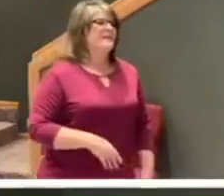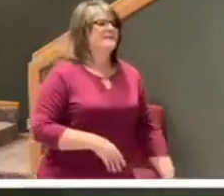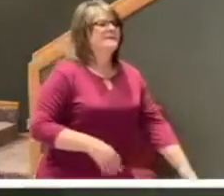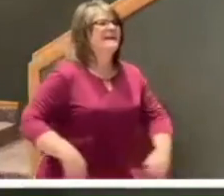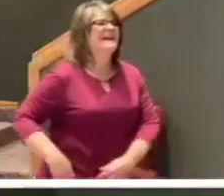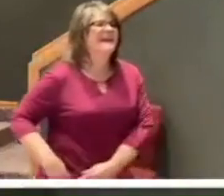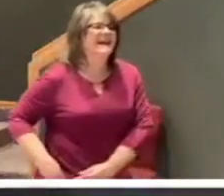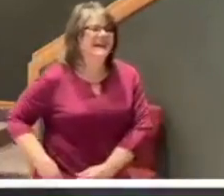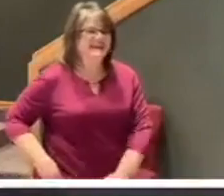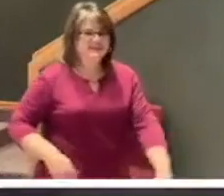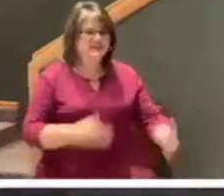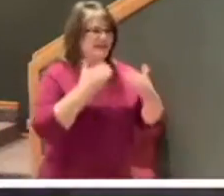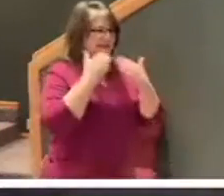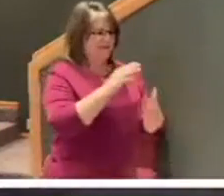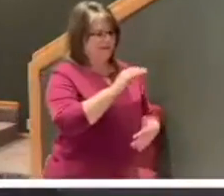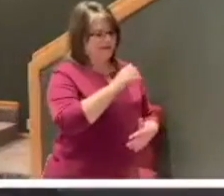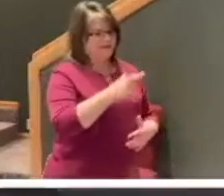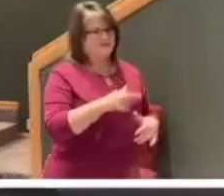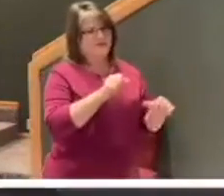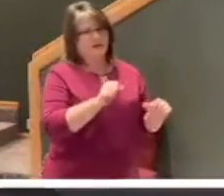Thanks, Michelle. Now I can move on.